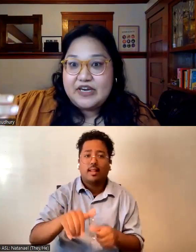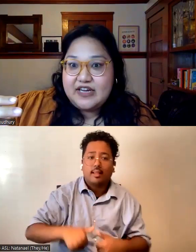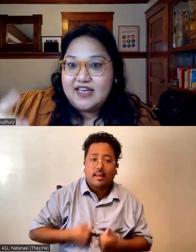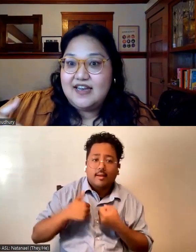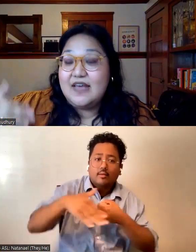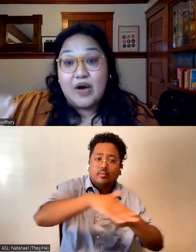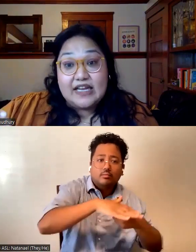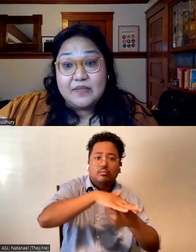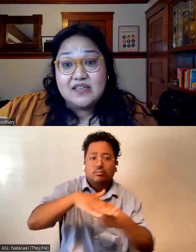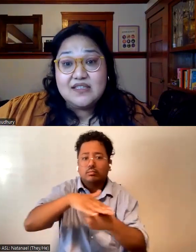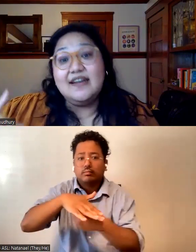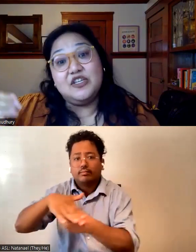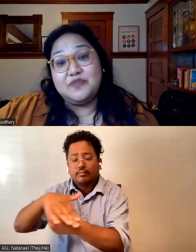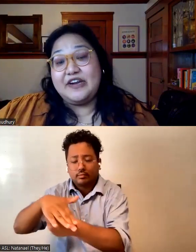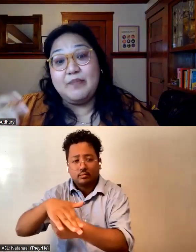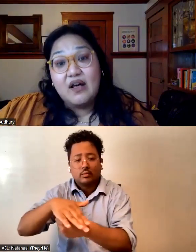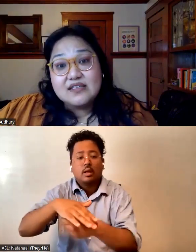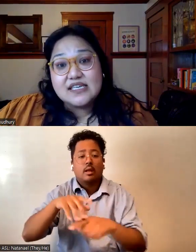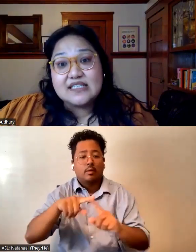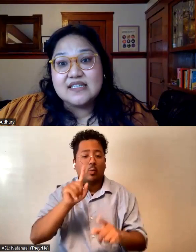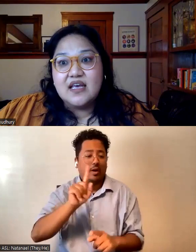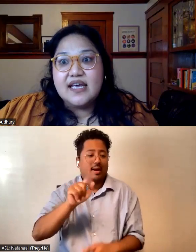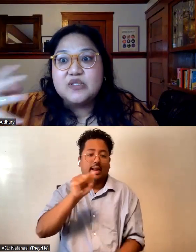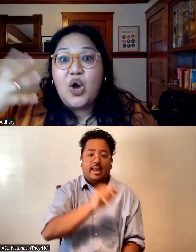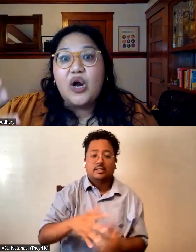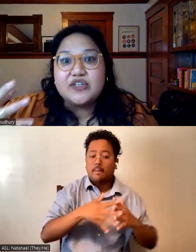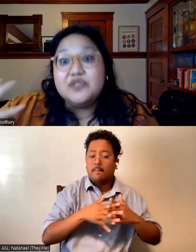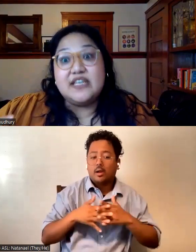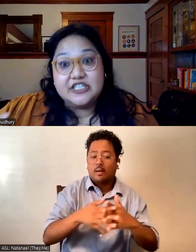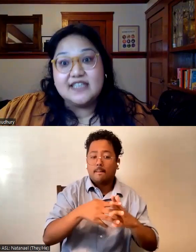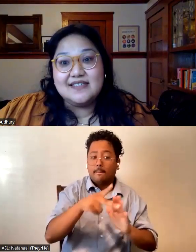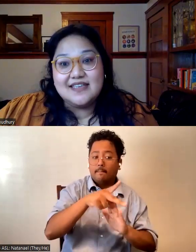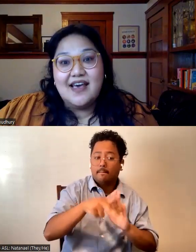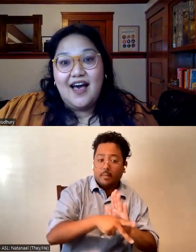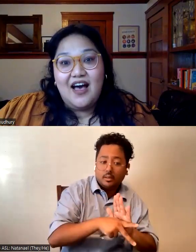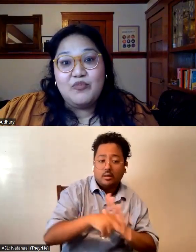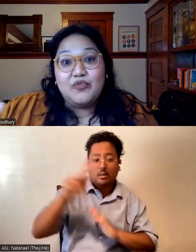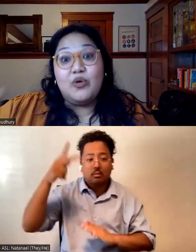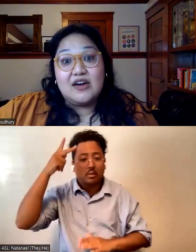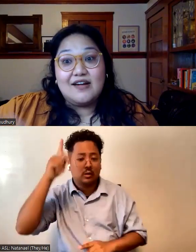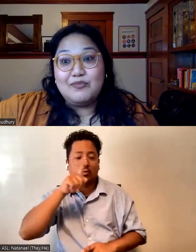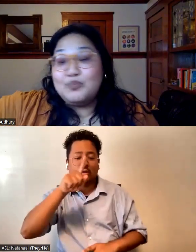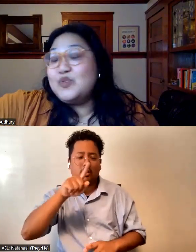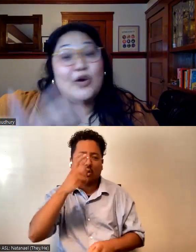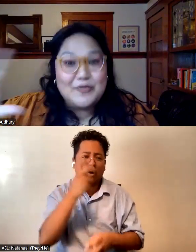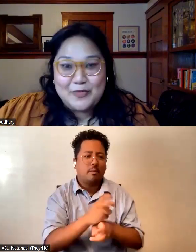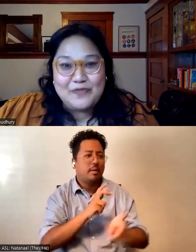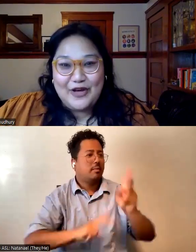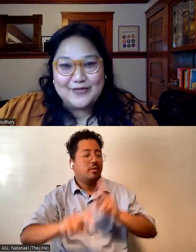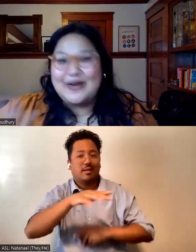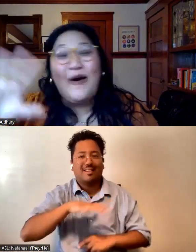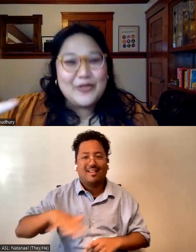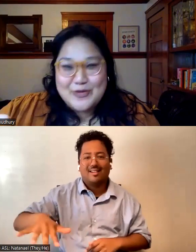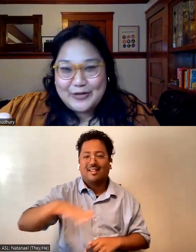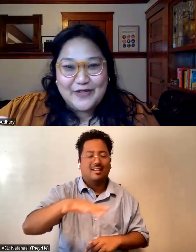Asian American embodiment and Asian American politics is hard to digest for so many people